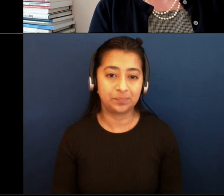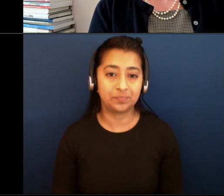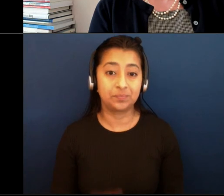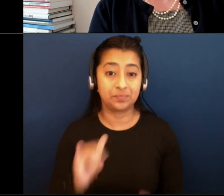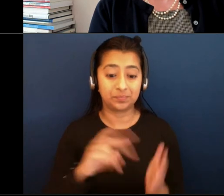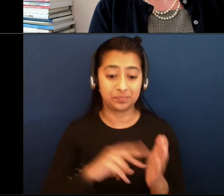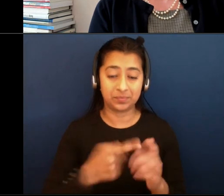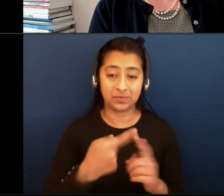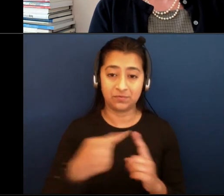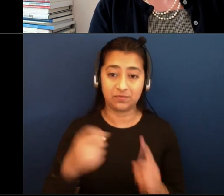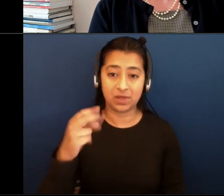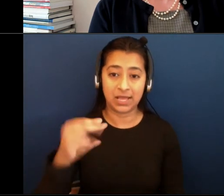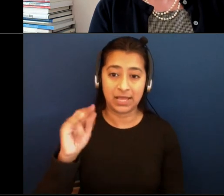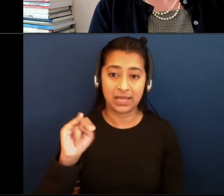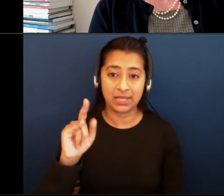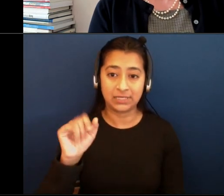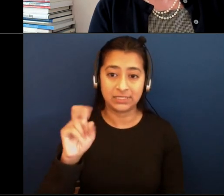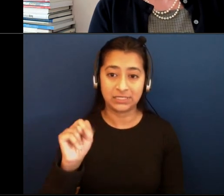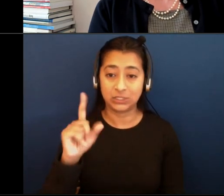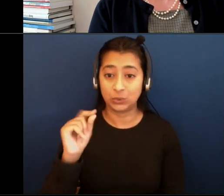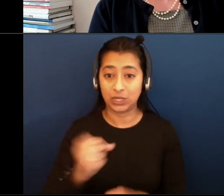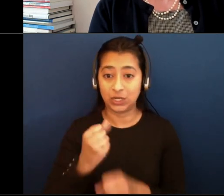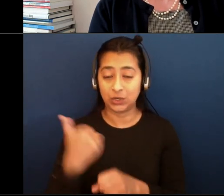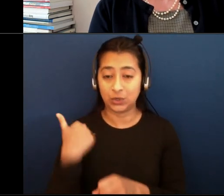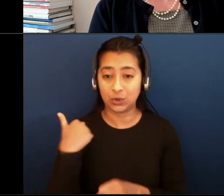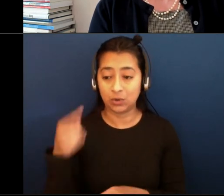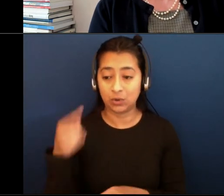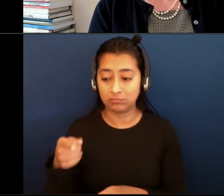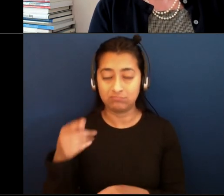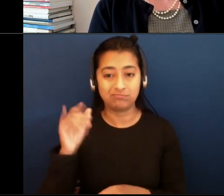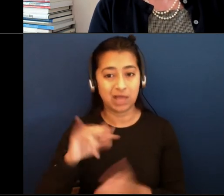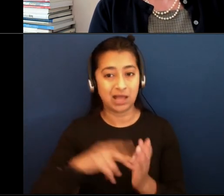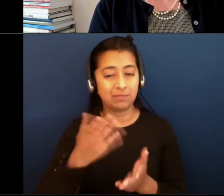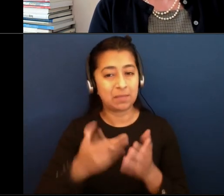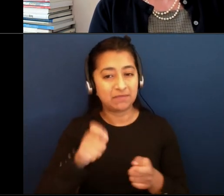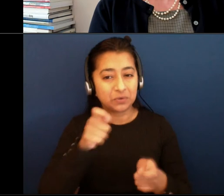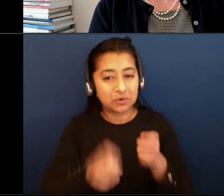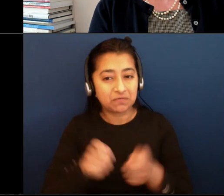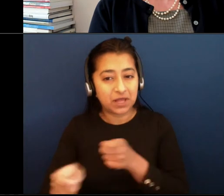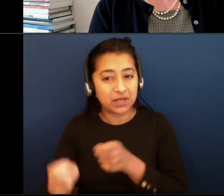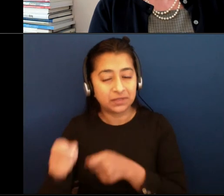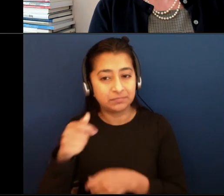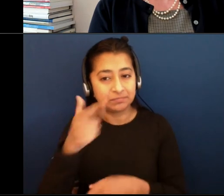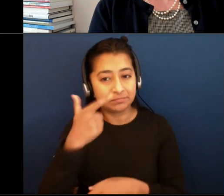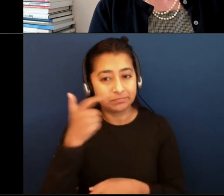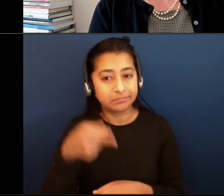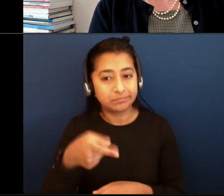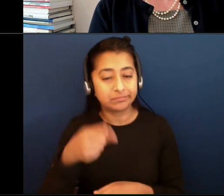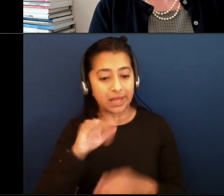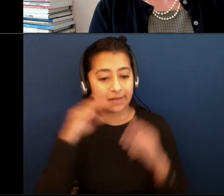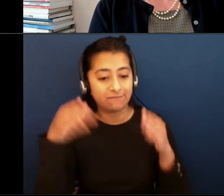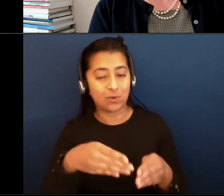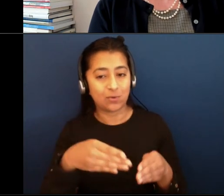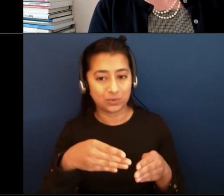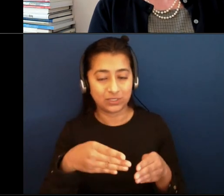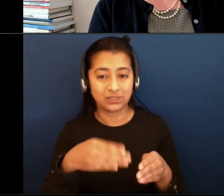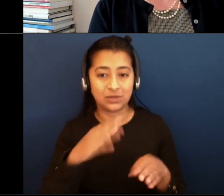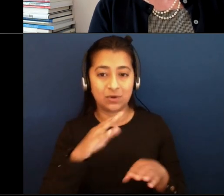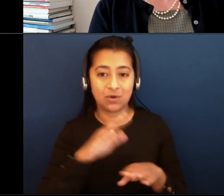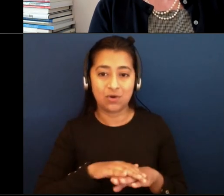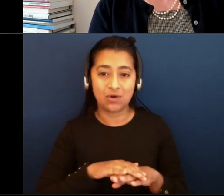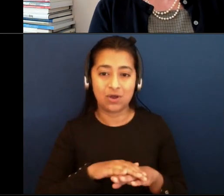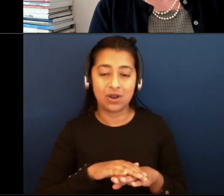from 20 years ago roughly might have to be revised, right? Because that focuses very much